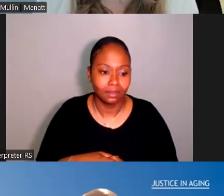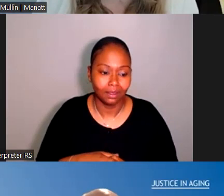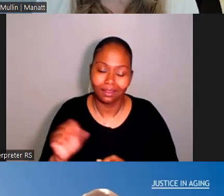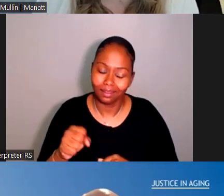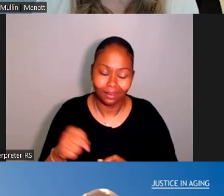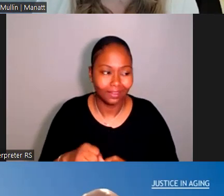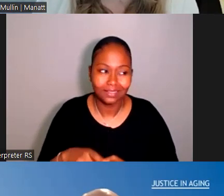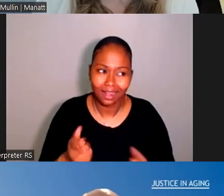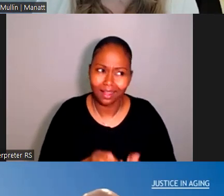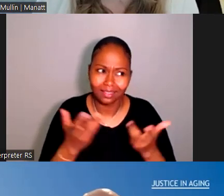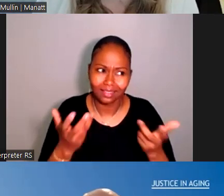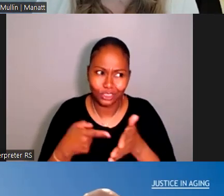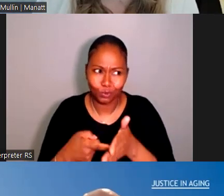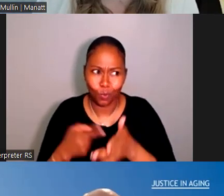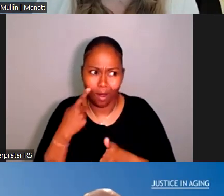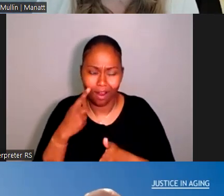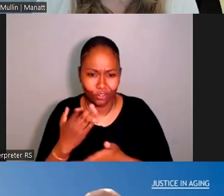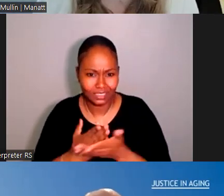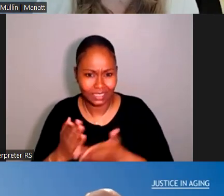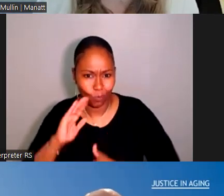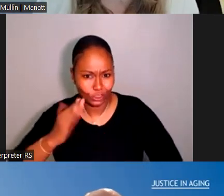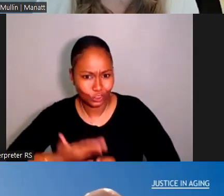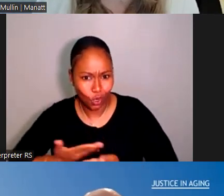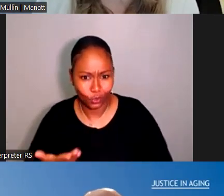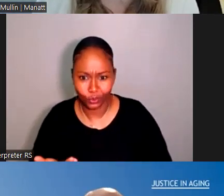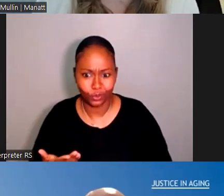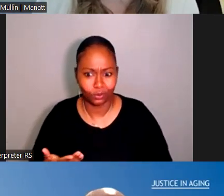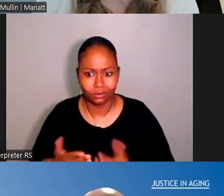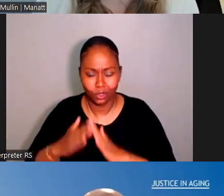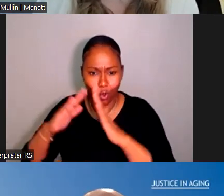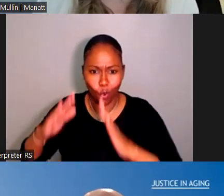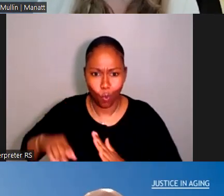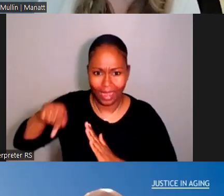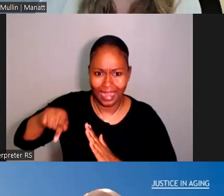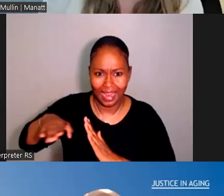somebody's daughter or next door neighbor, that they come in